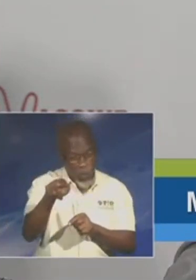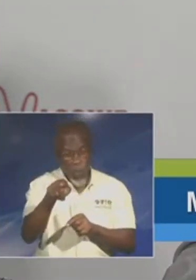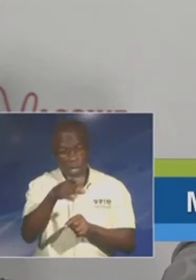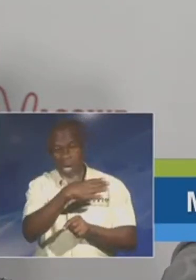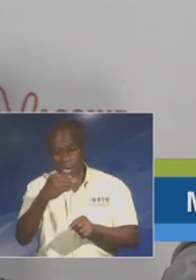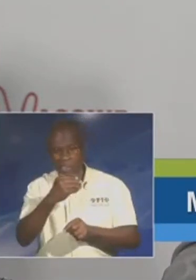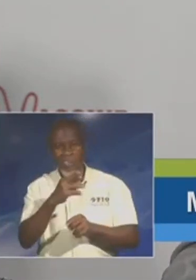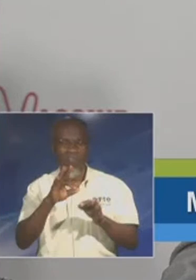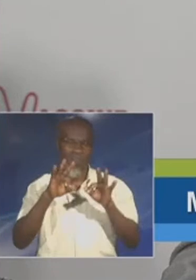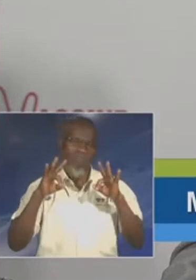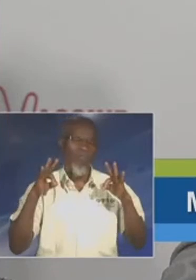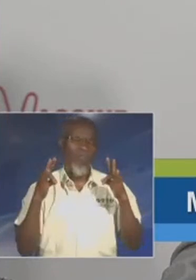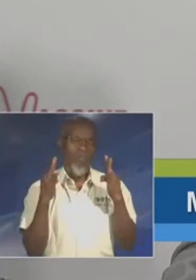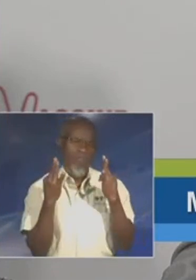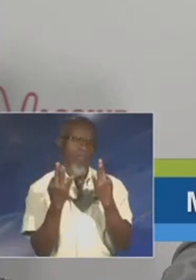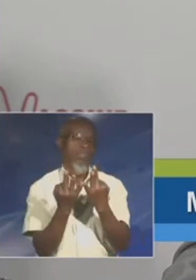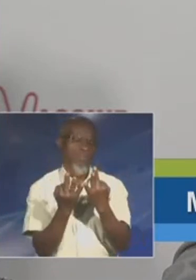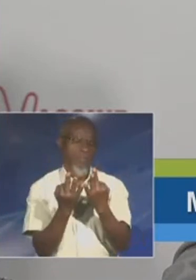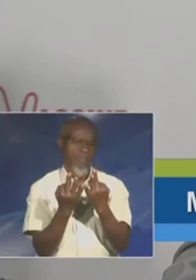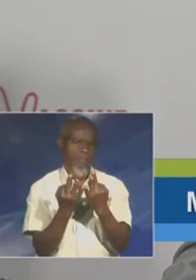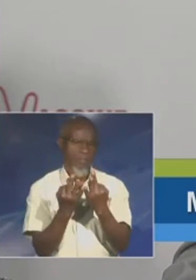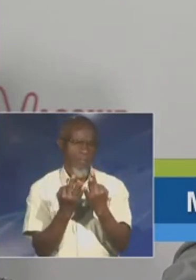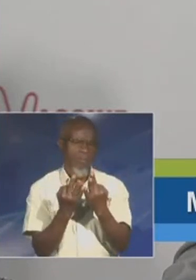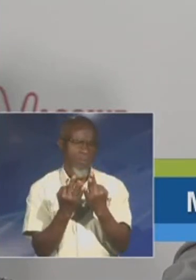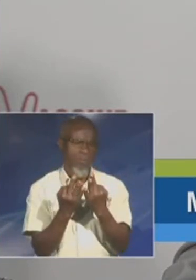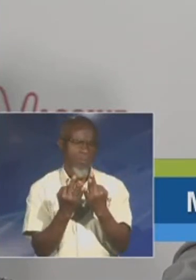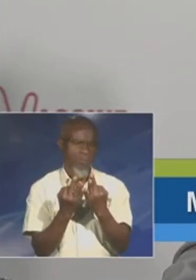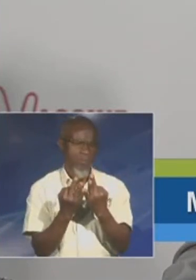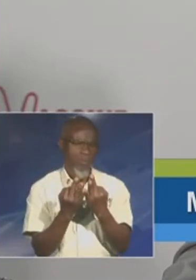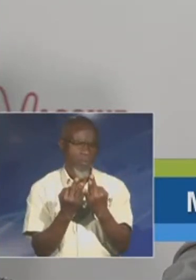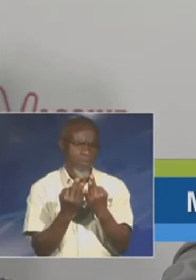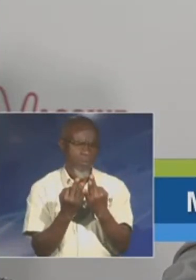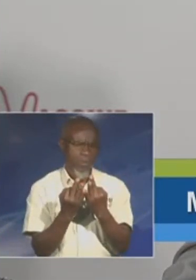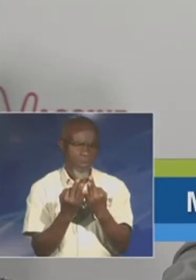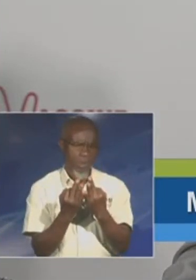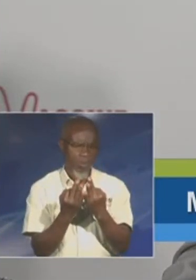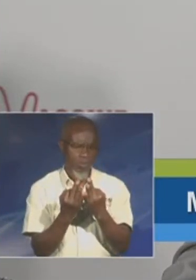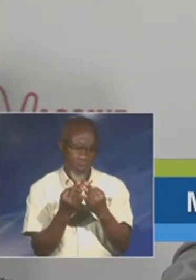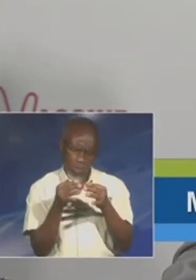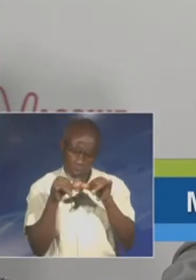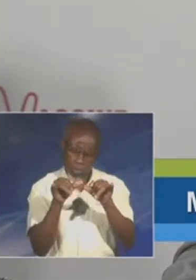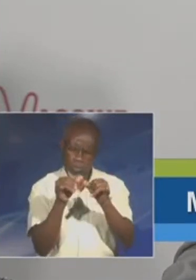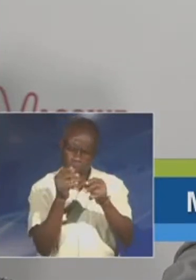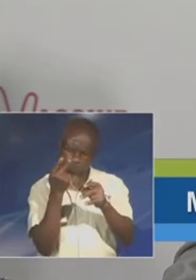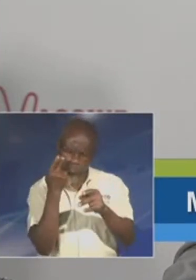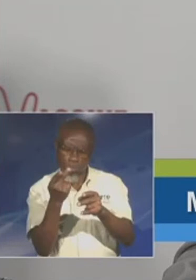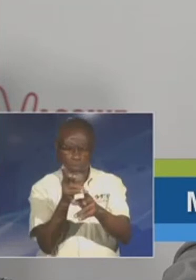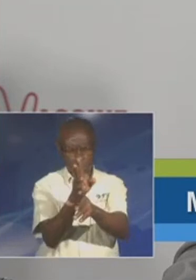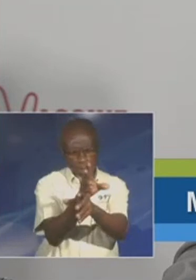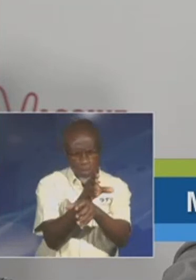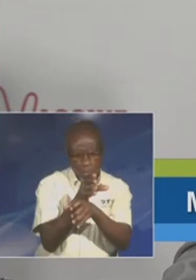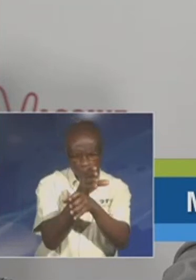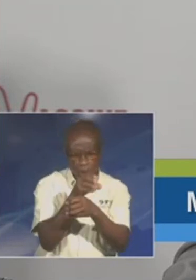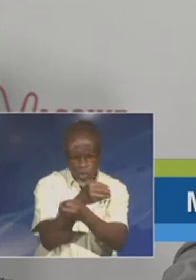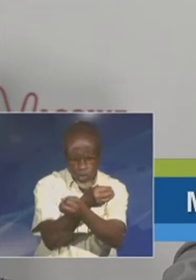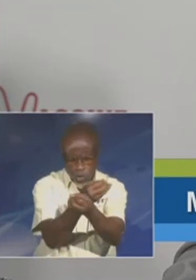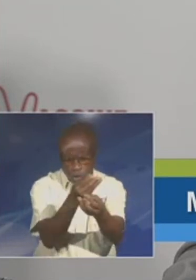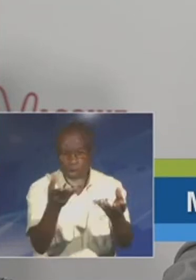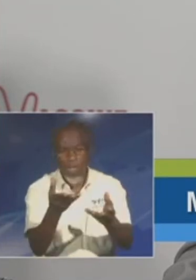respond to the needs of the population, especially for mental health services, you may recall that